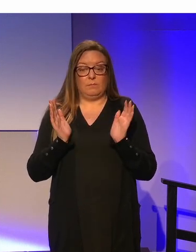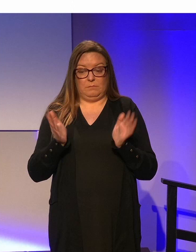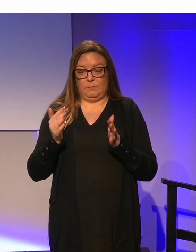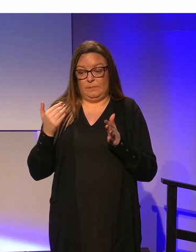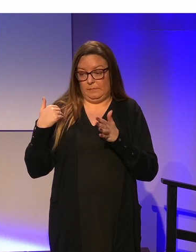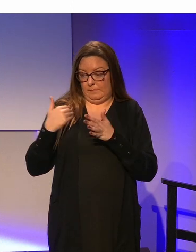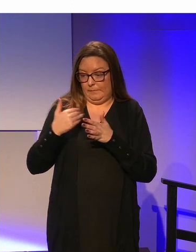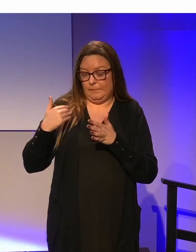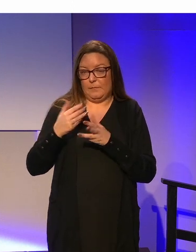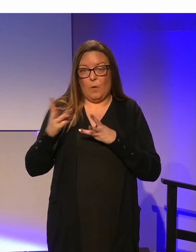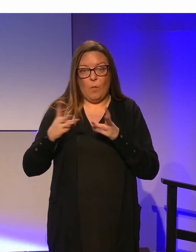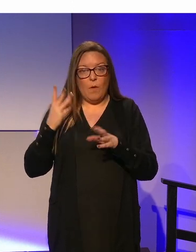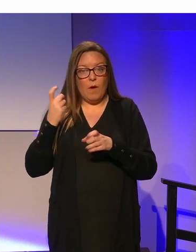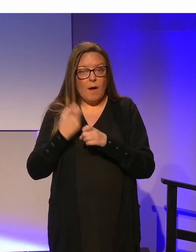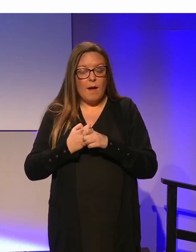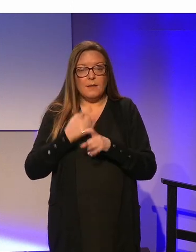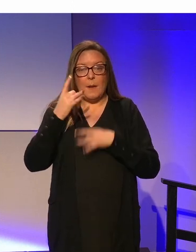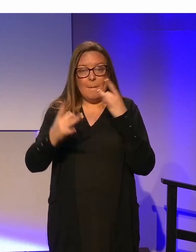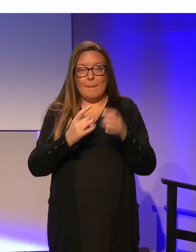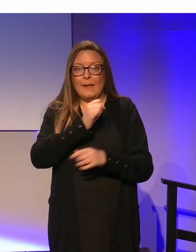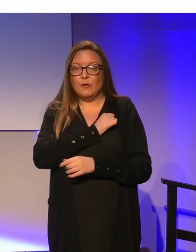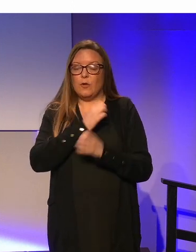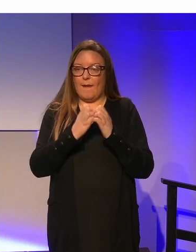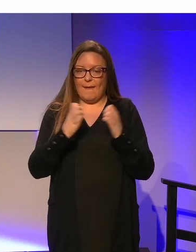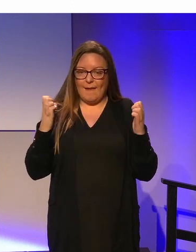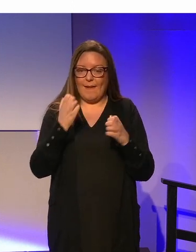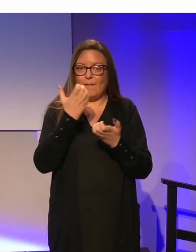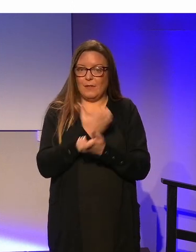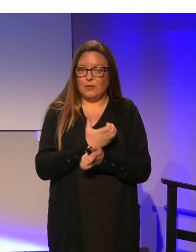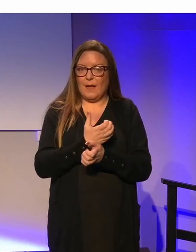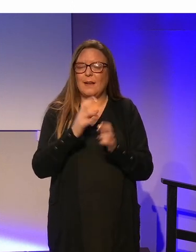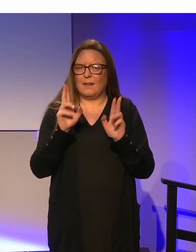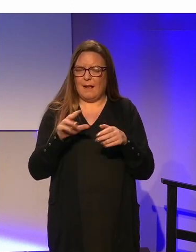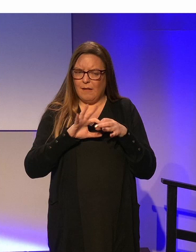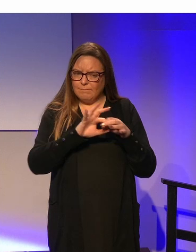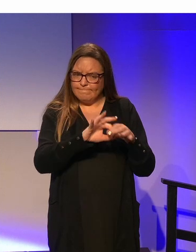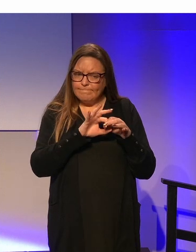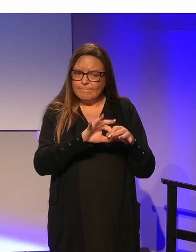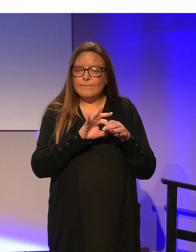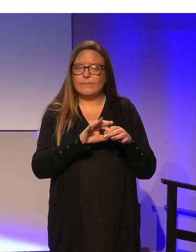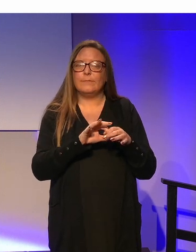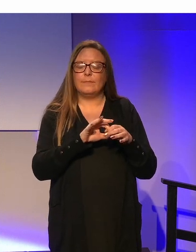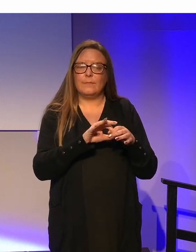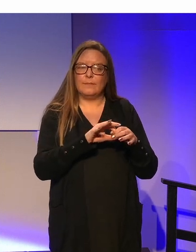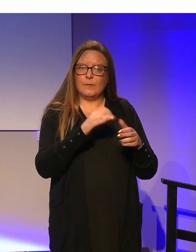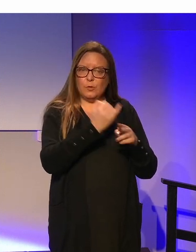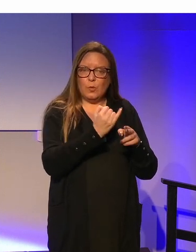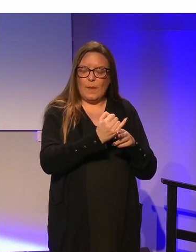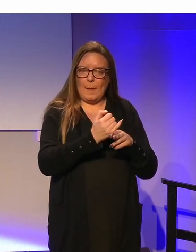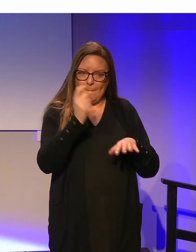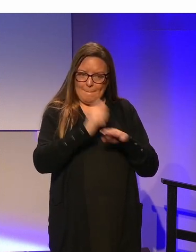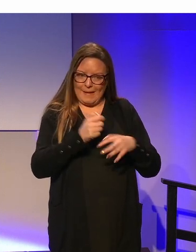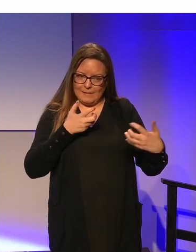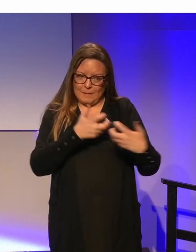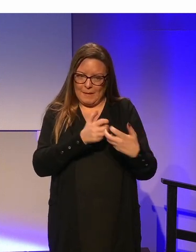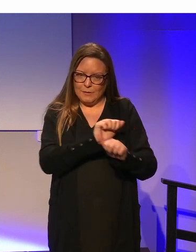hard to ensure is that every child can avail of an education placement that best meets their individual needs. And for